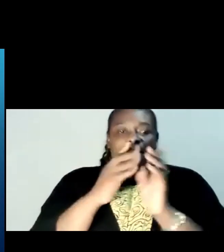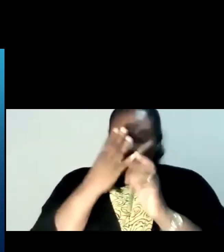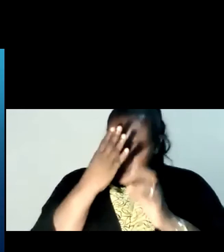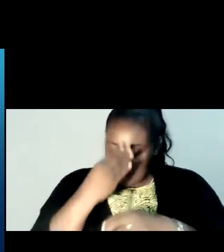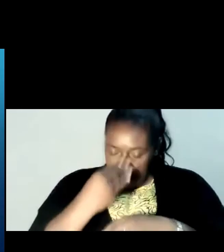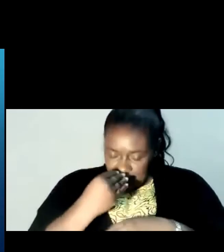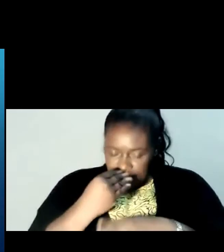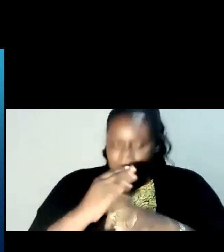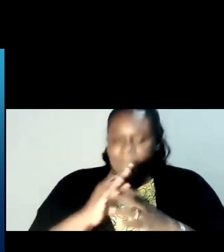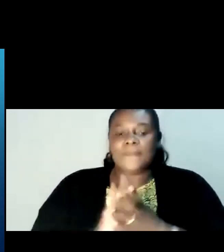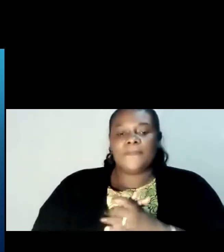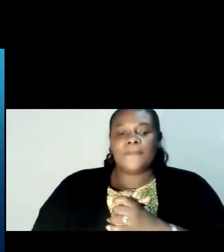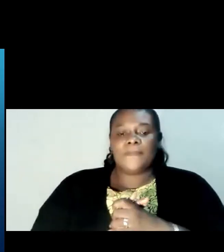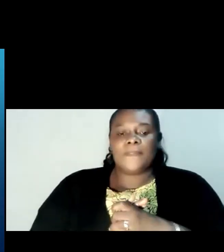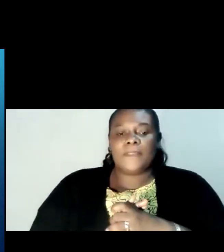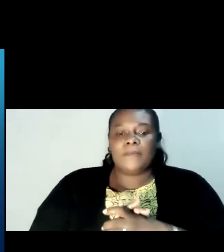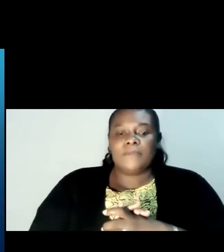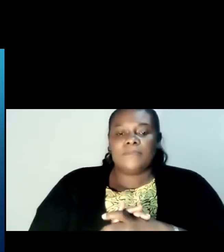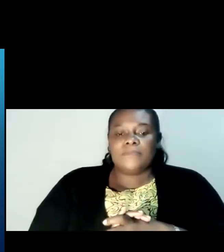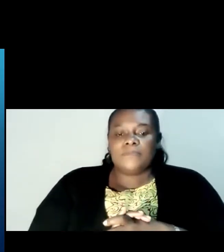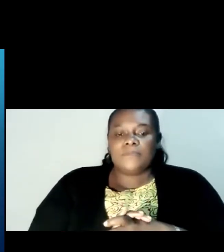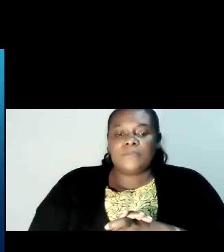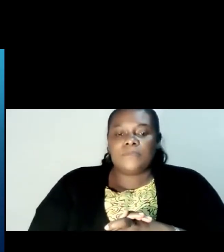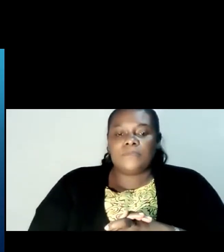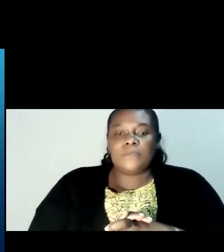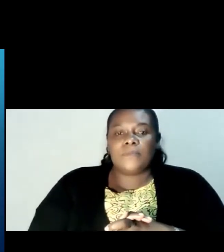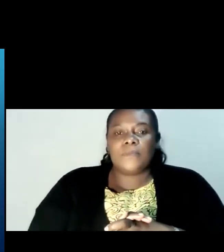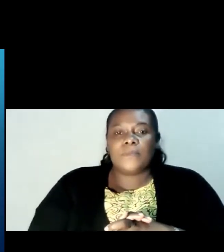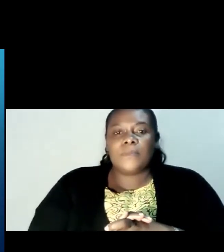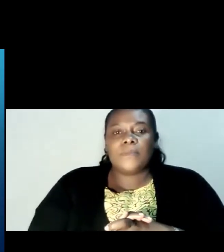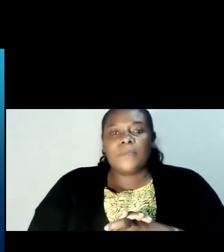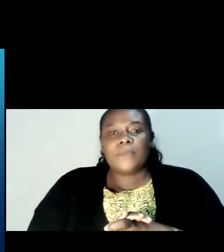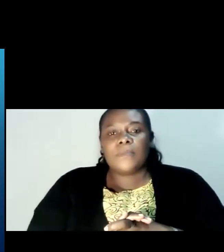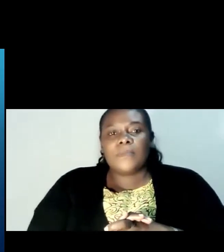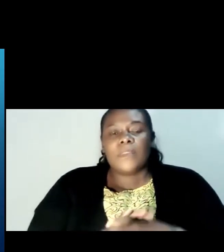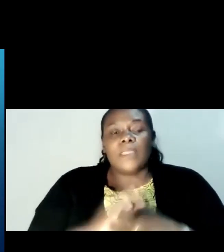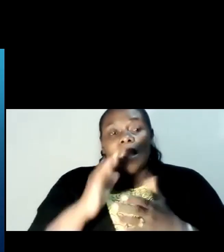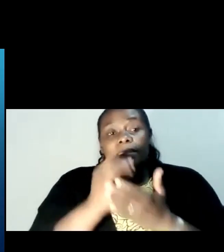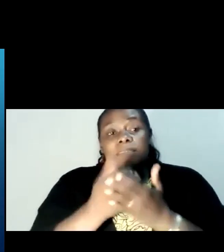So someone is asking a good question about having a sleep disorder.